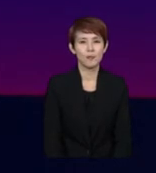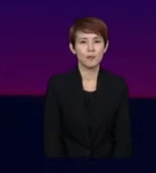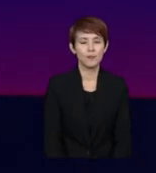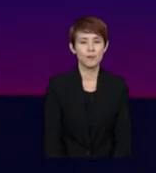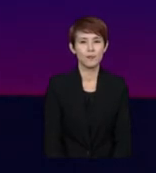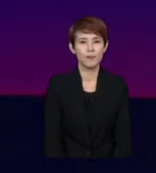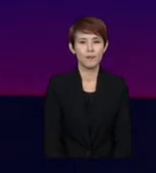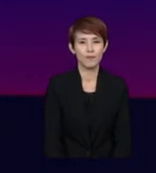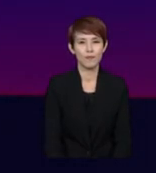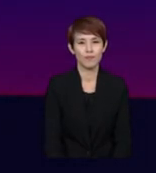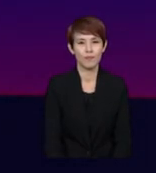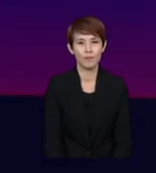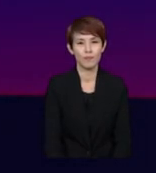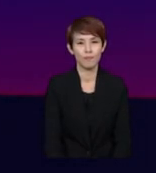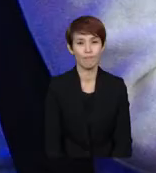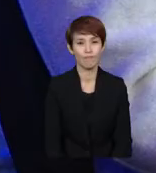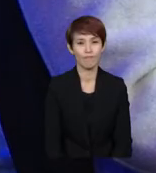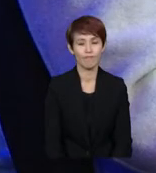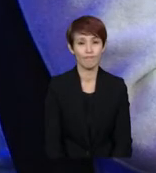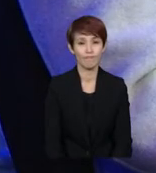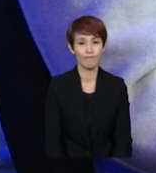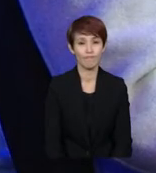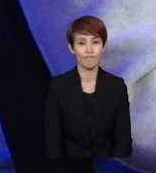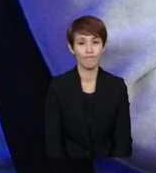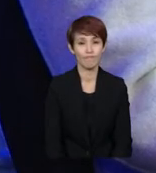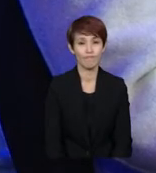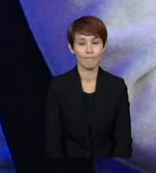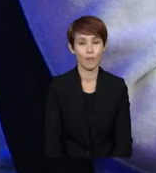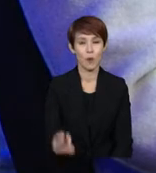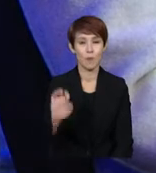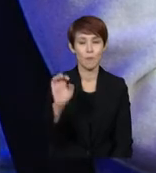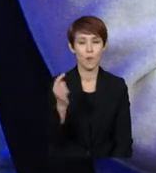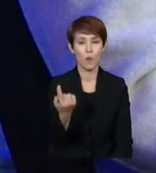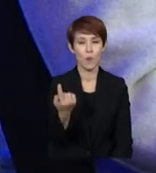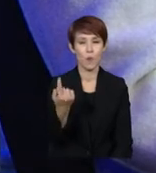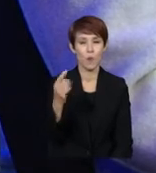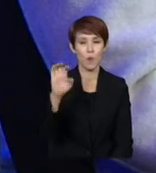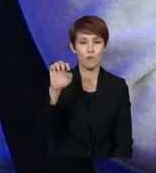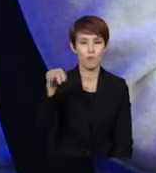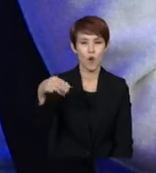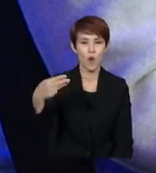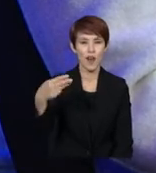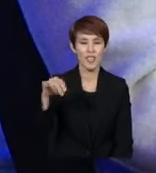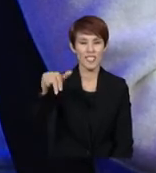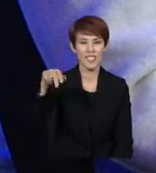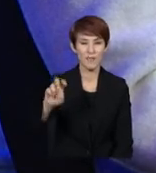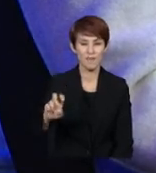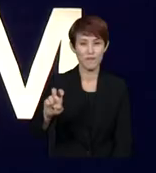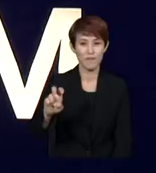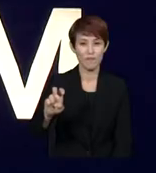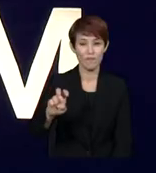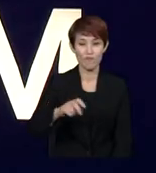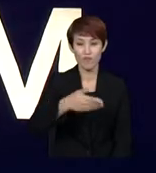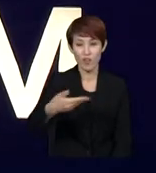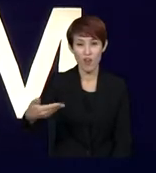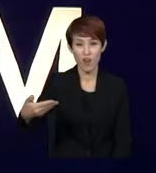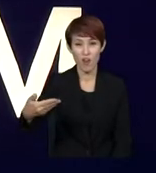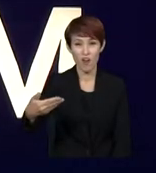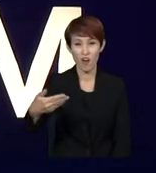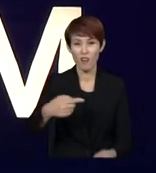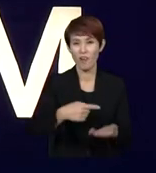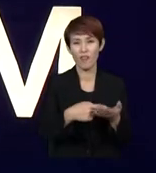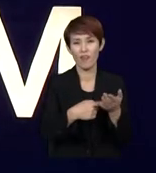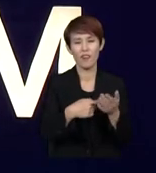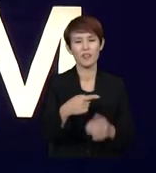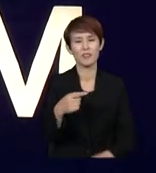is what is sometimes called a populist wave. Very popular image, you know, used by lots of journalists and even some